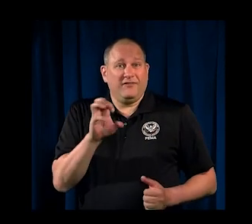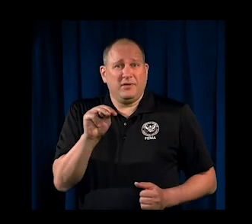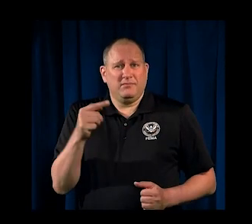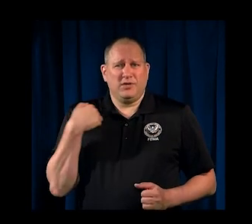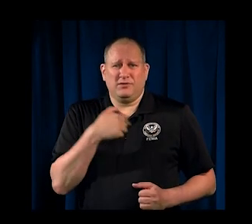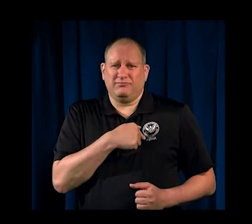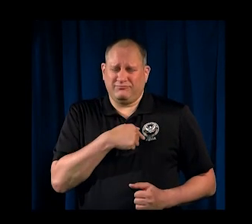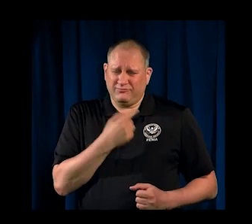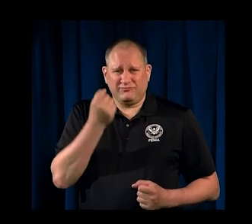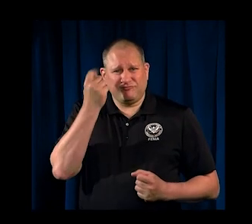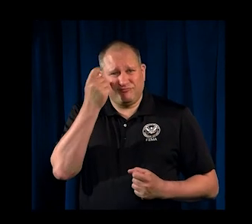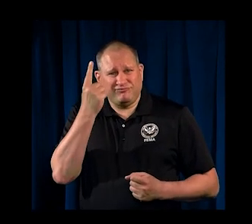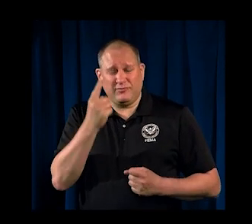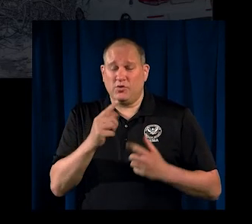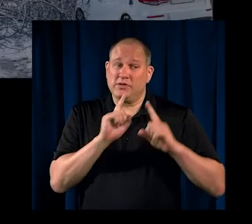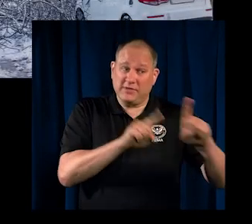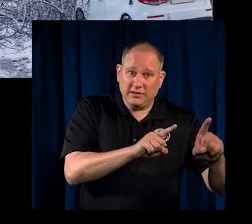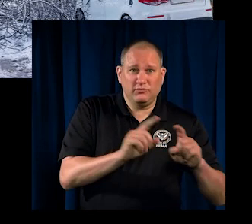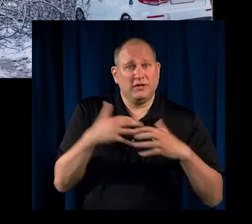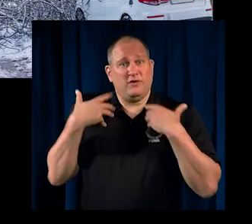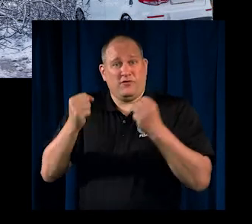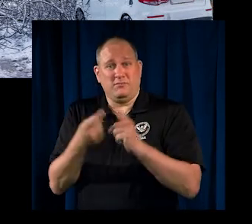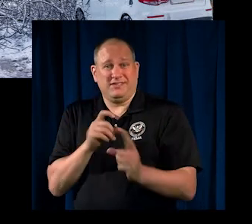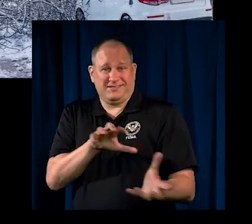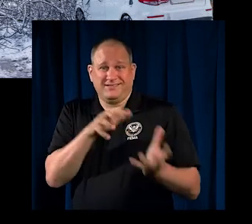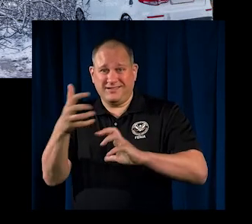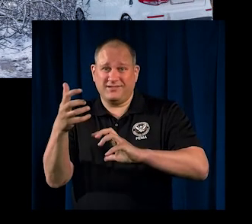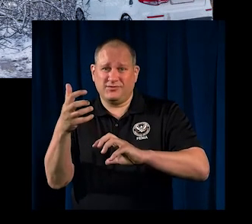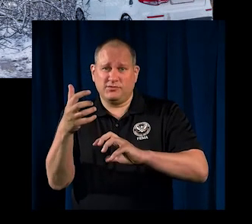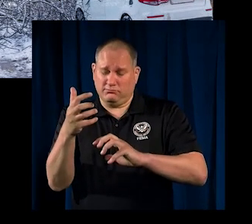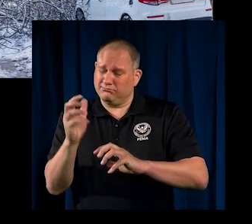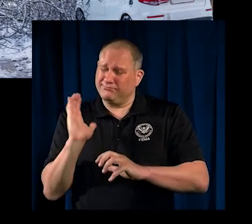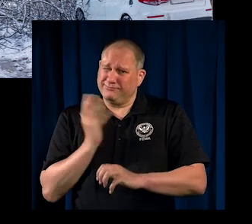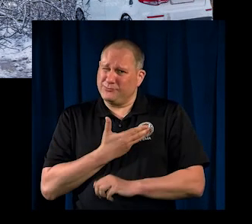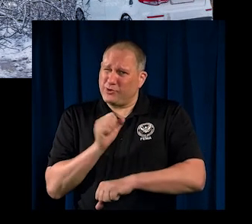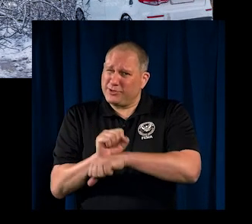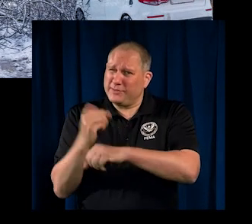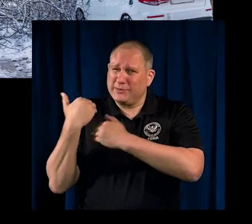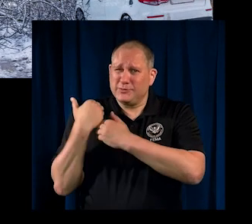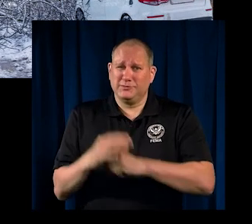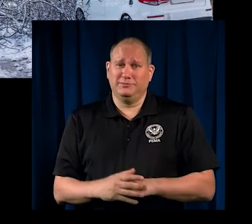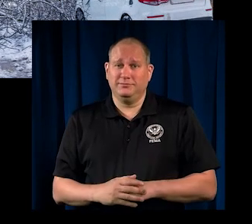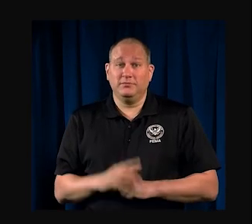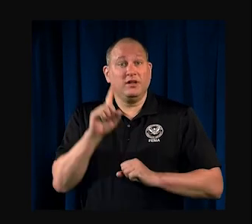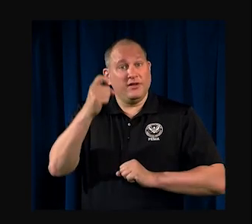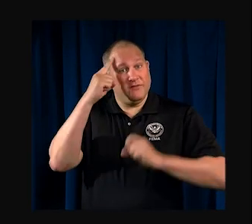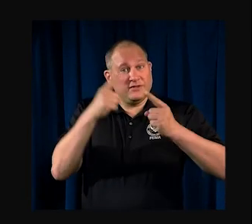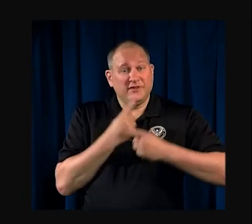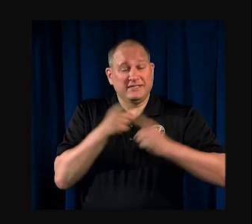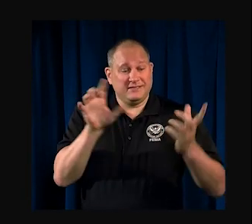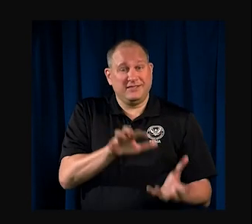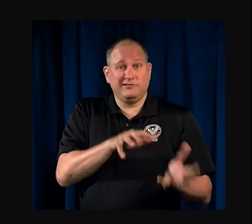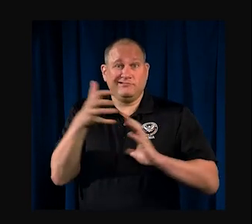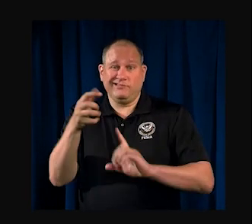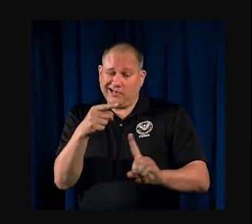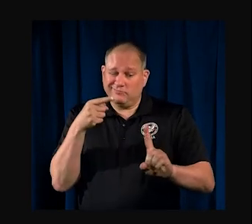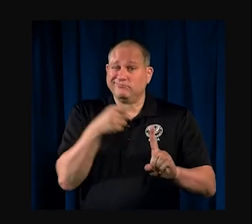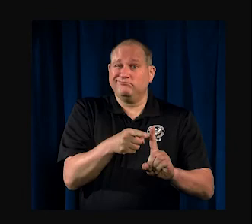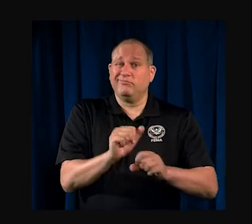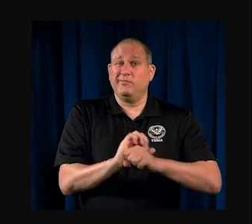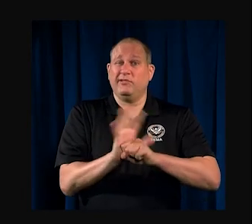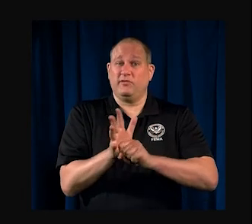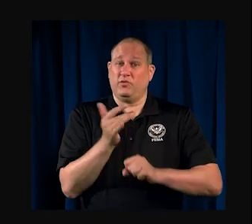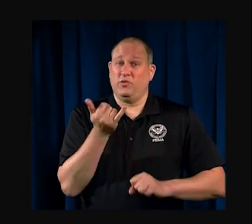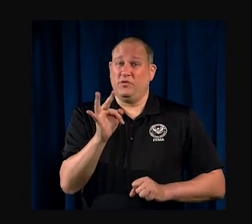At FEMA, we understand responding to and recovering from disasters. It's what we do. The federally